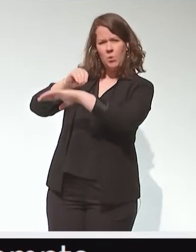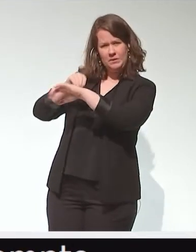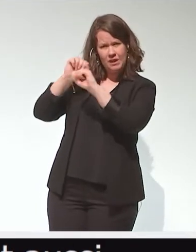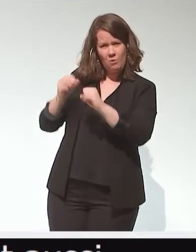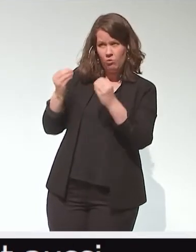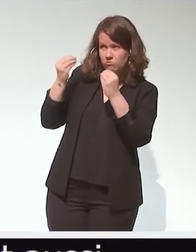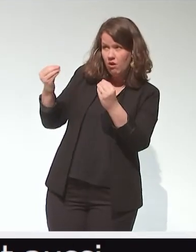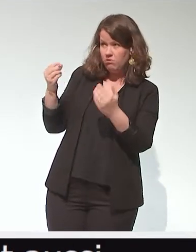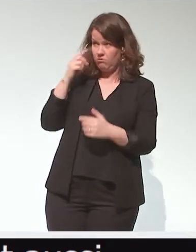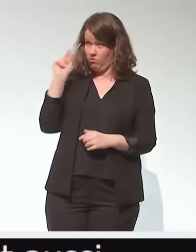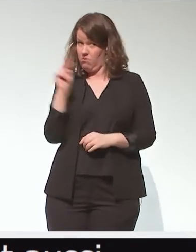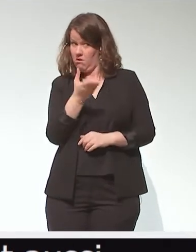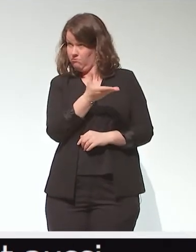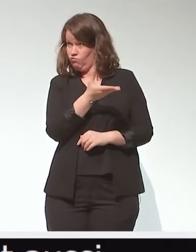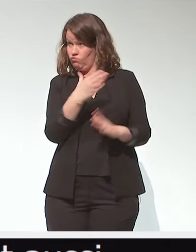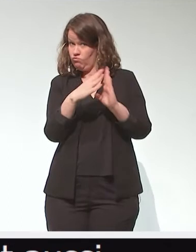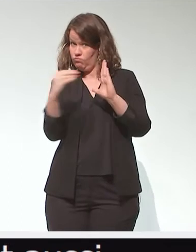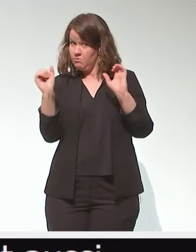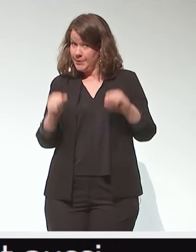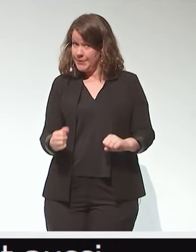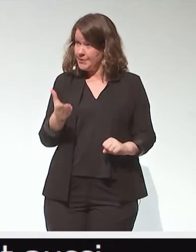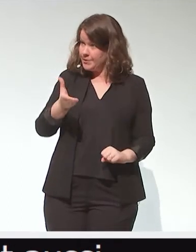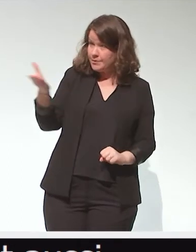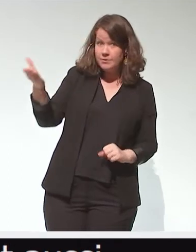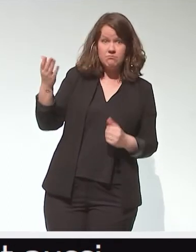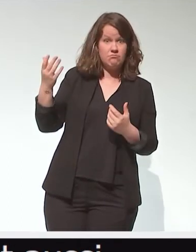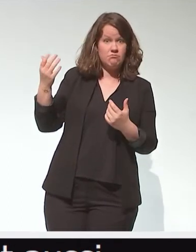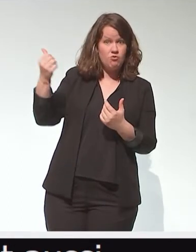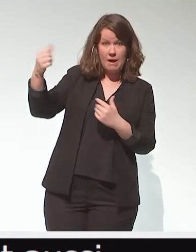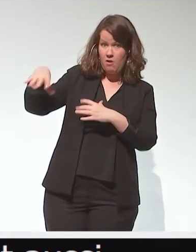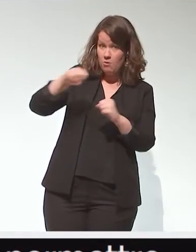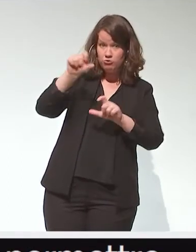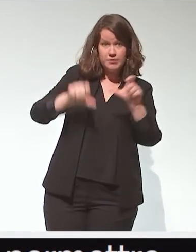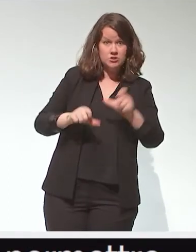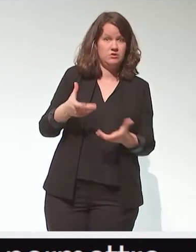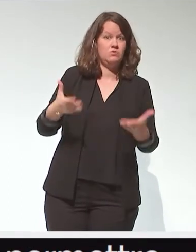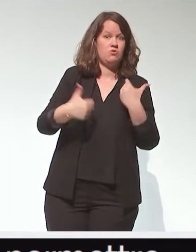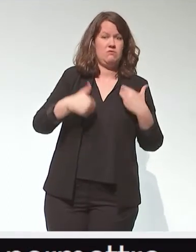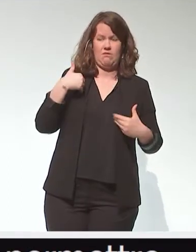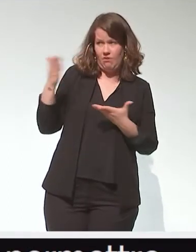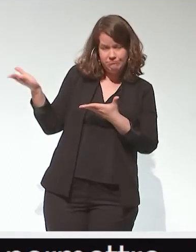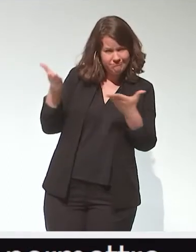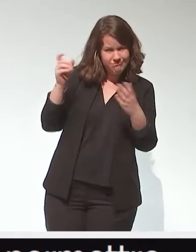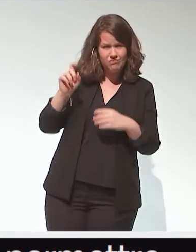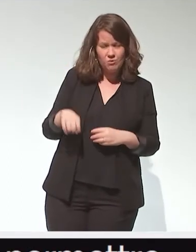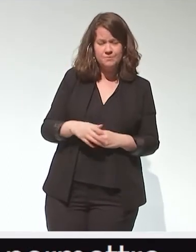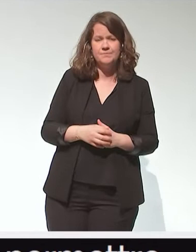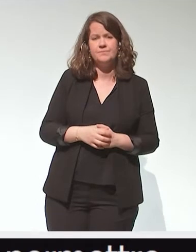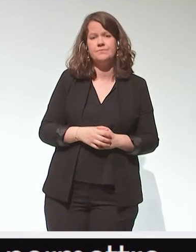Businesses that have never embarked on this adventure, never started on that path, they need help, they need guidance, they need assistance.